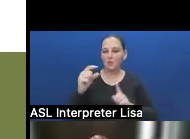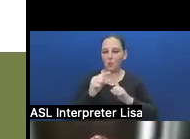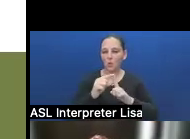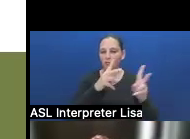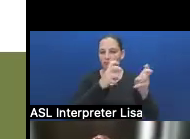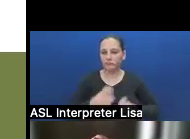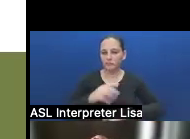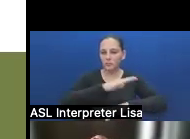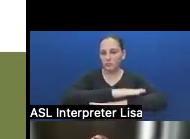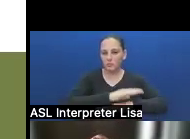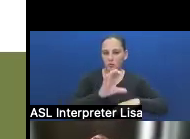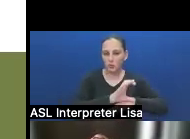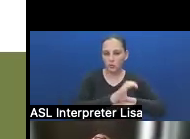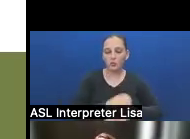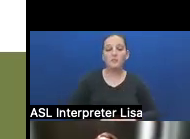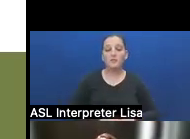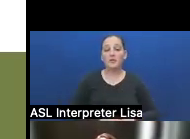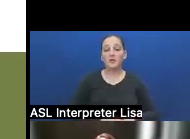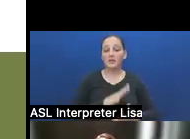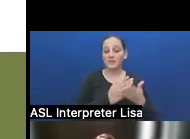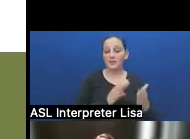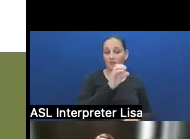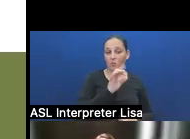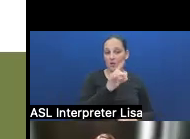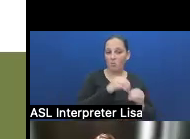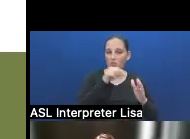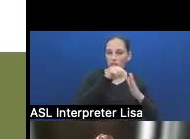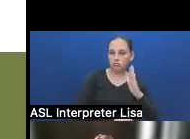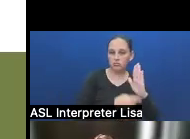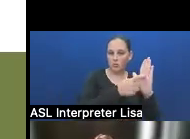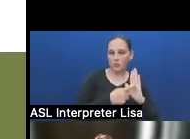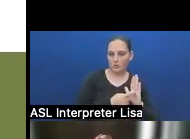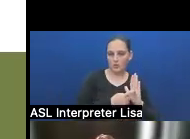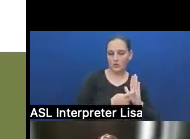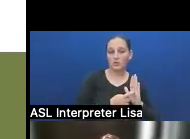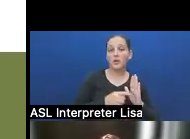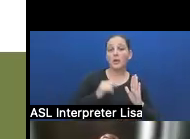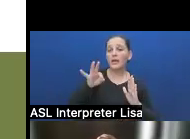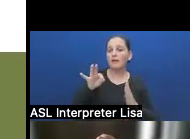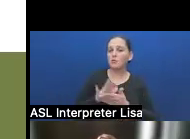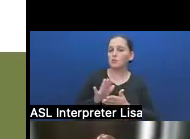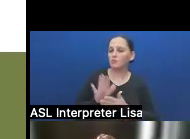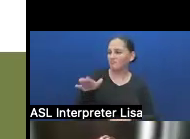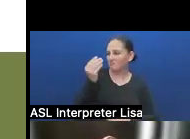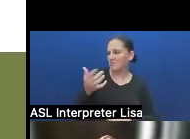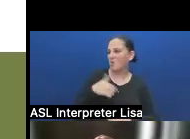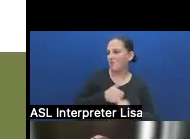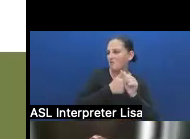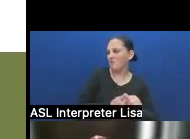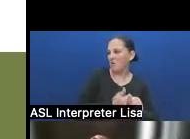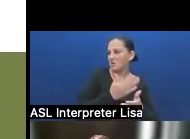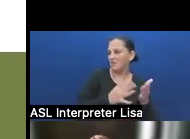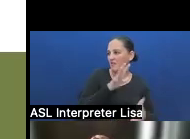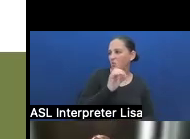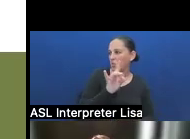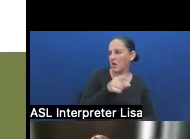things. So 508 has some more requirements. So I'm not saying if a school says to me, like, we're going to use 508 as a guideline, I'm like, yeah,